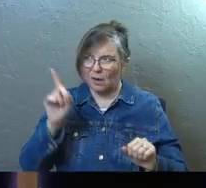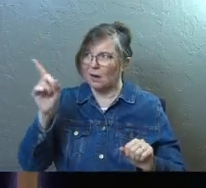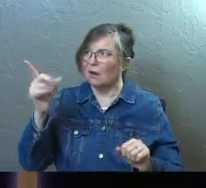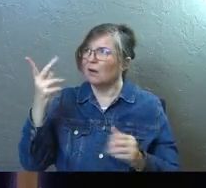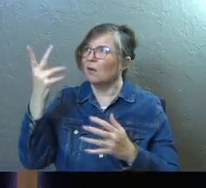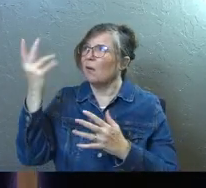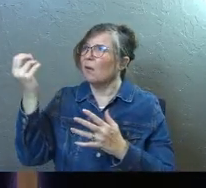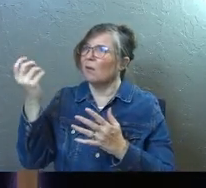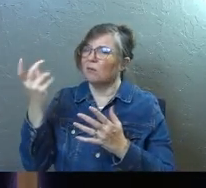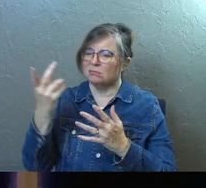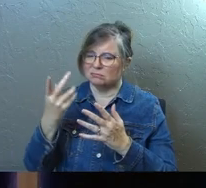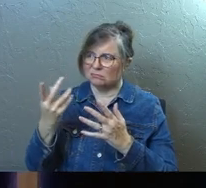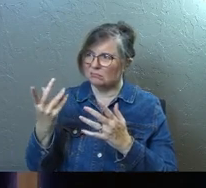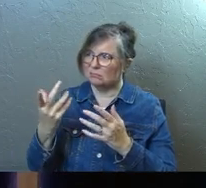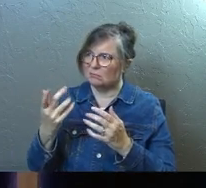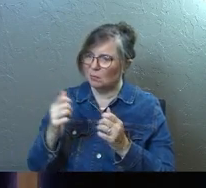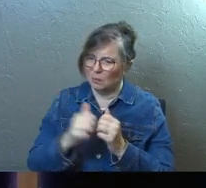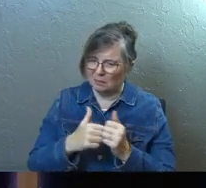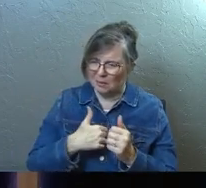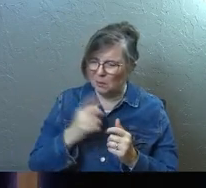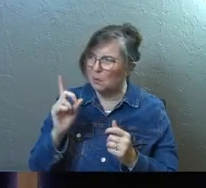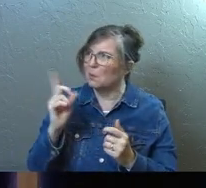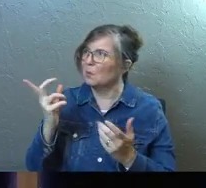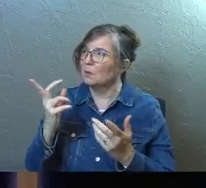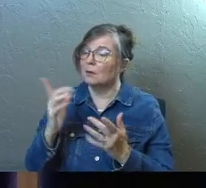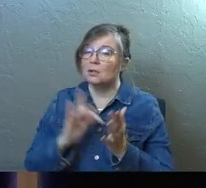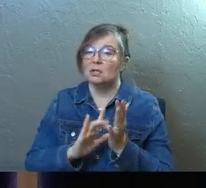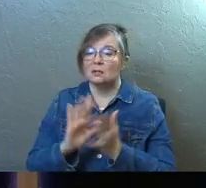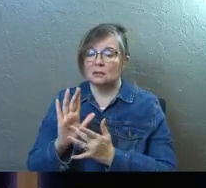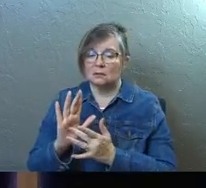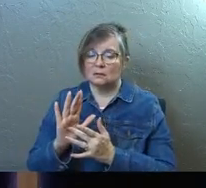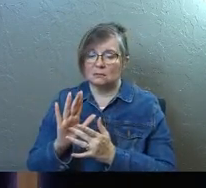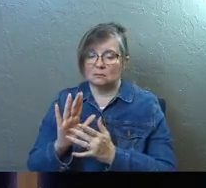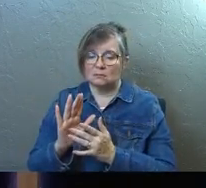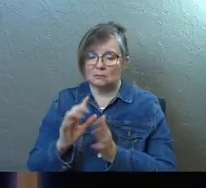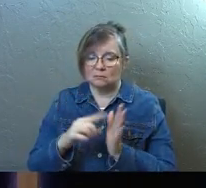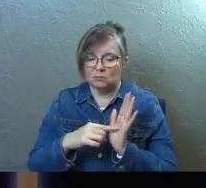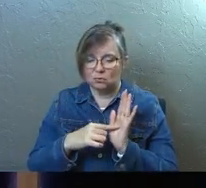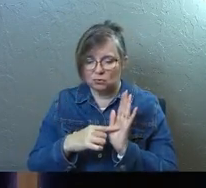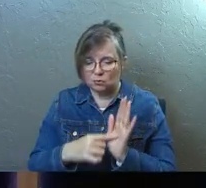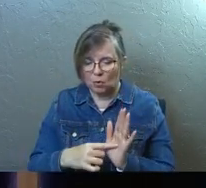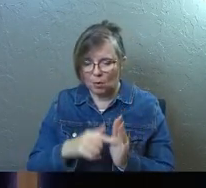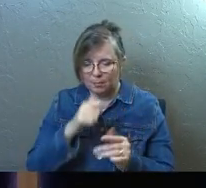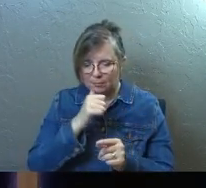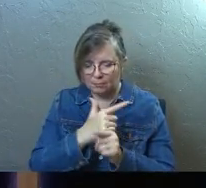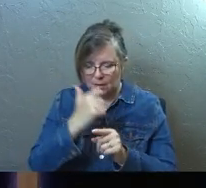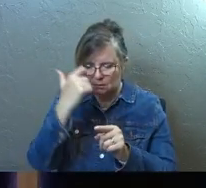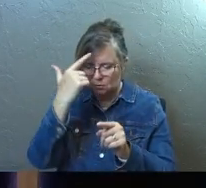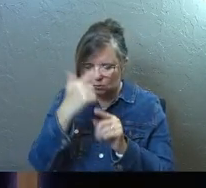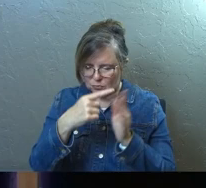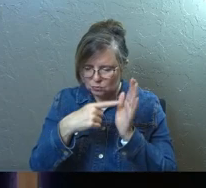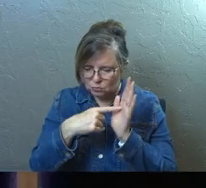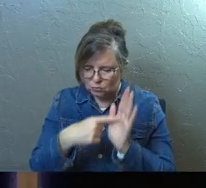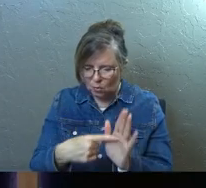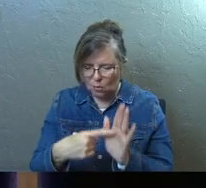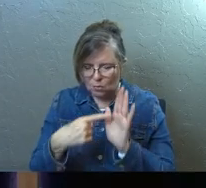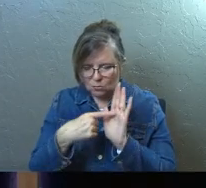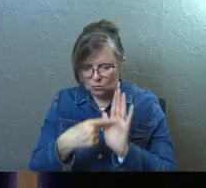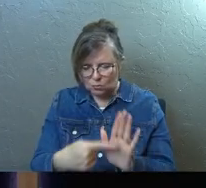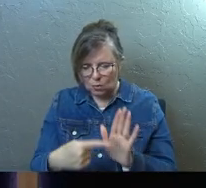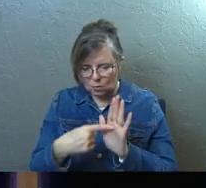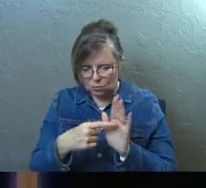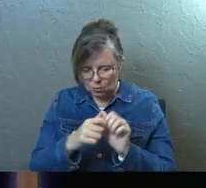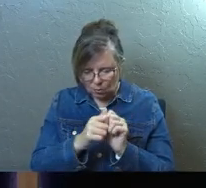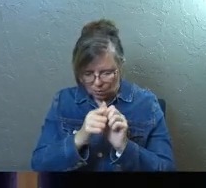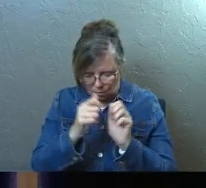you were in the midst of that. Jesus, would you take my brothers and sisters by the hand, God? Would you start to reveal to them,